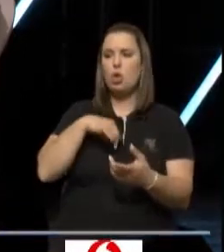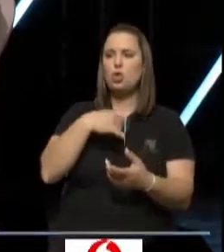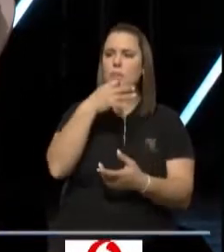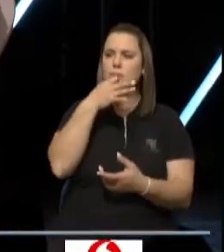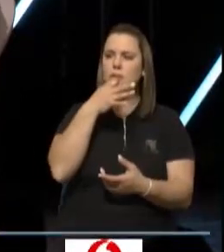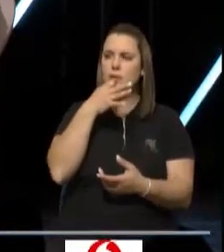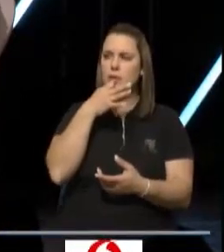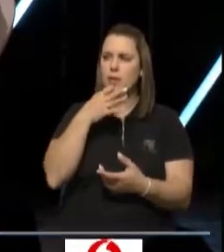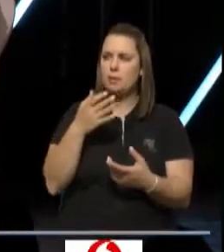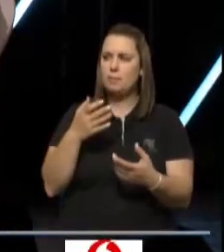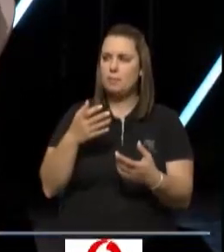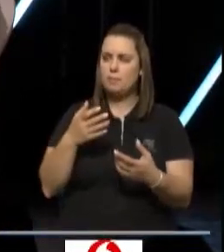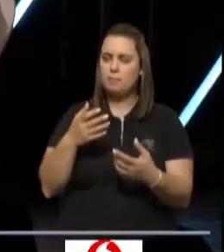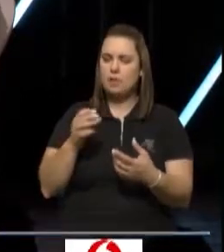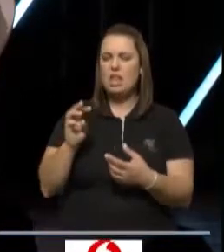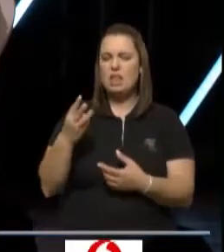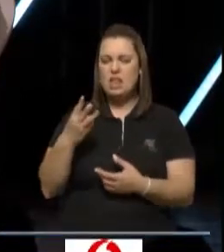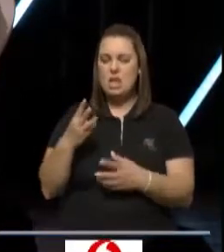We're talking about